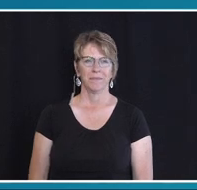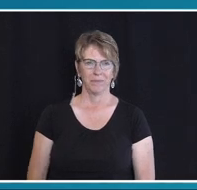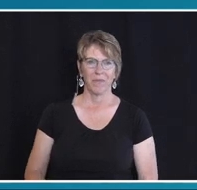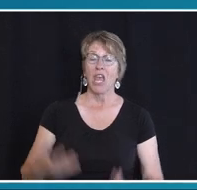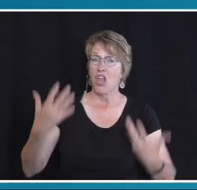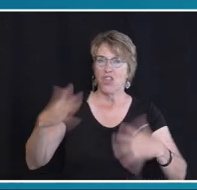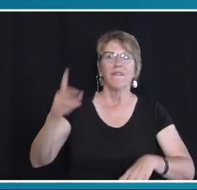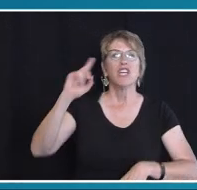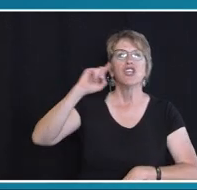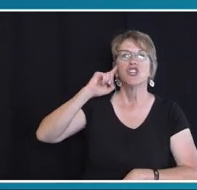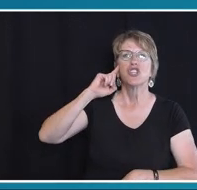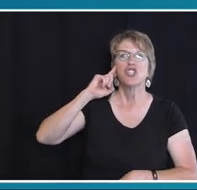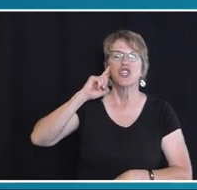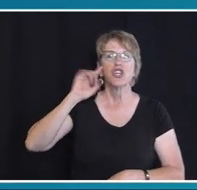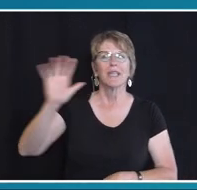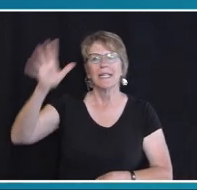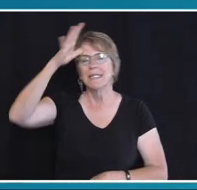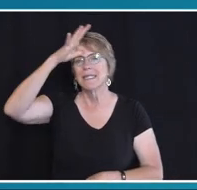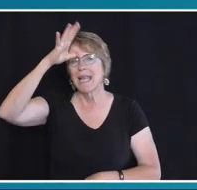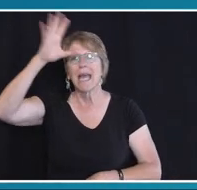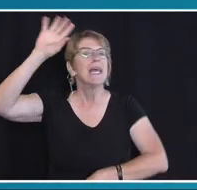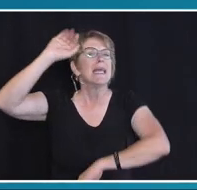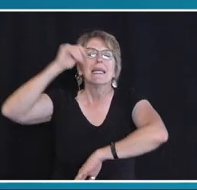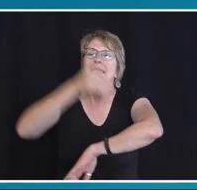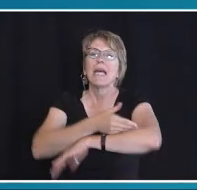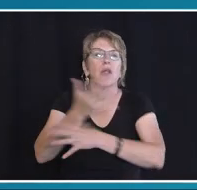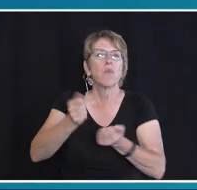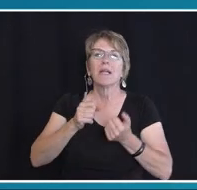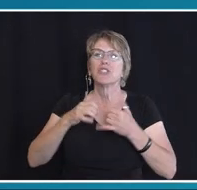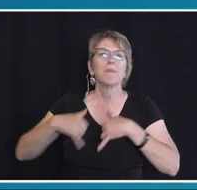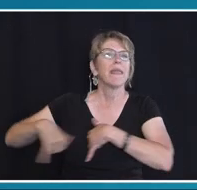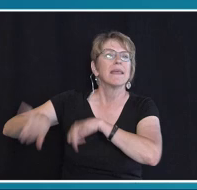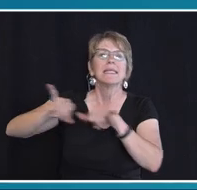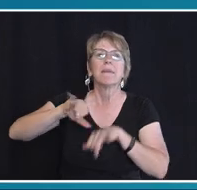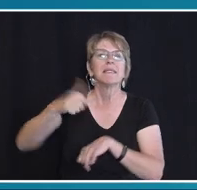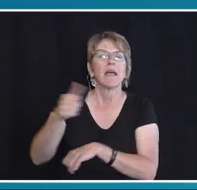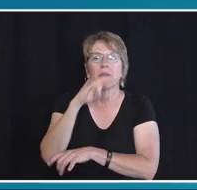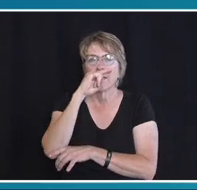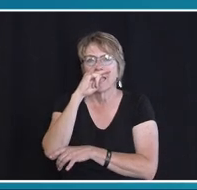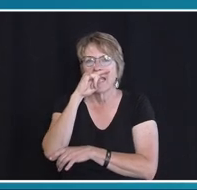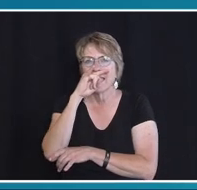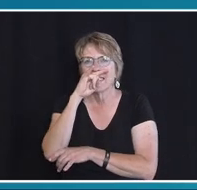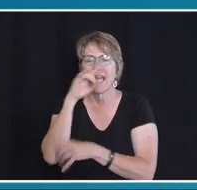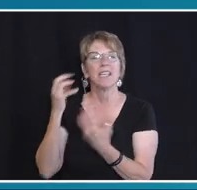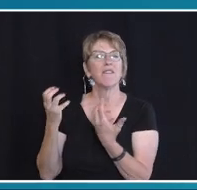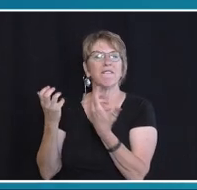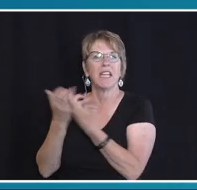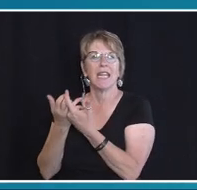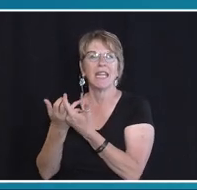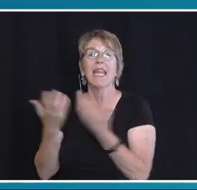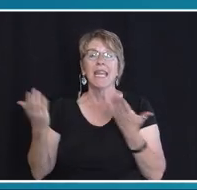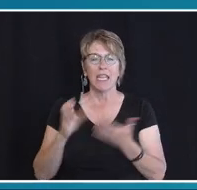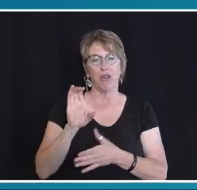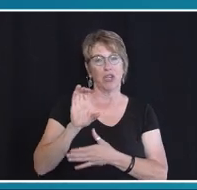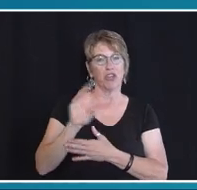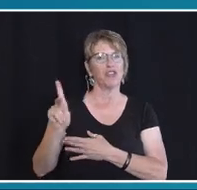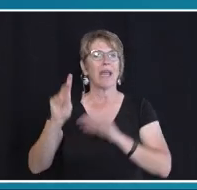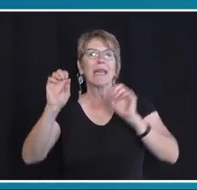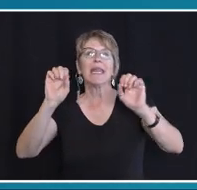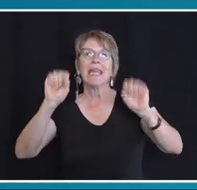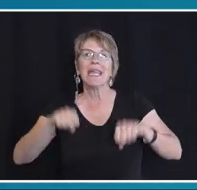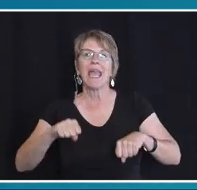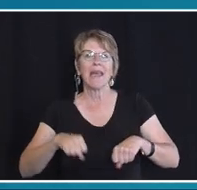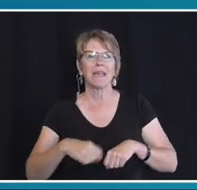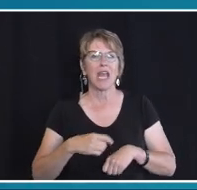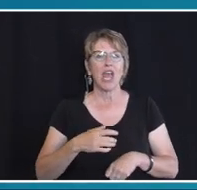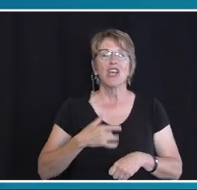You heard Ruben's dad say his son just wants to be like everybody else. He just wants to fit in. And at Courage Kenny, he can. So you can